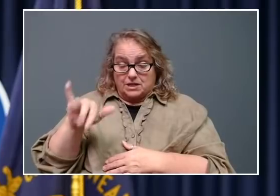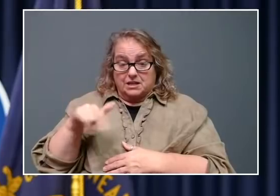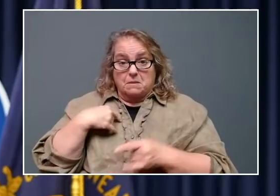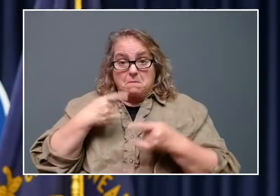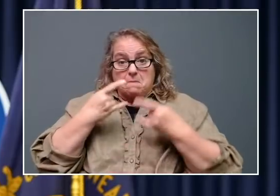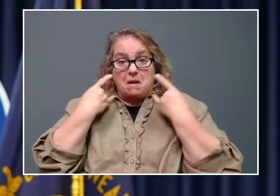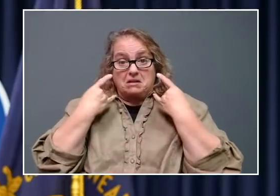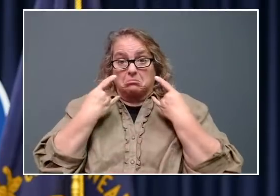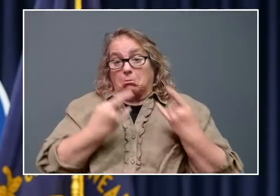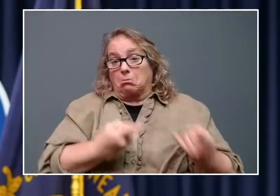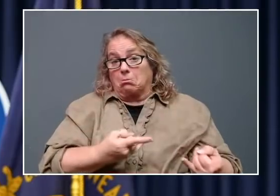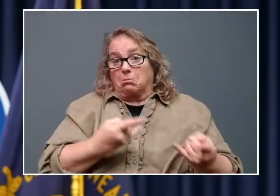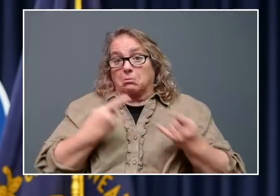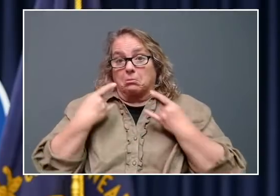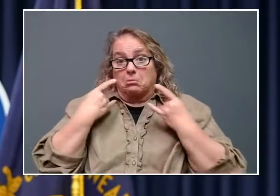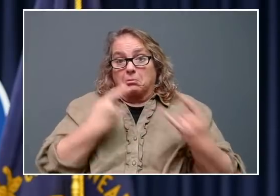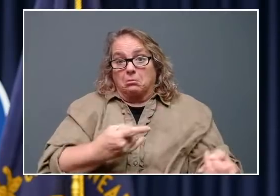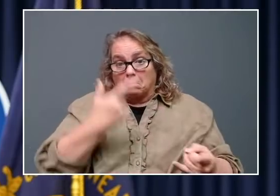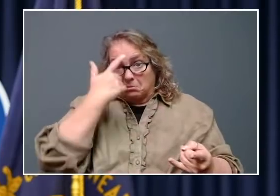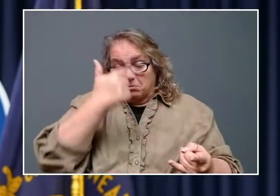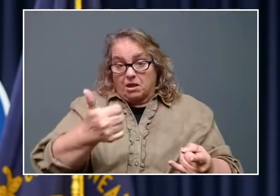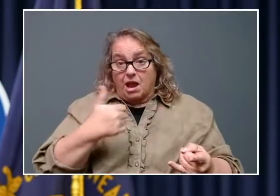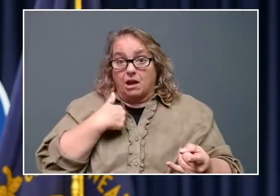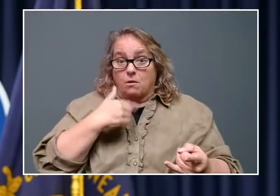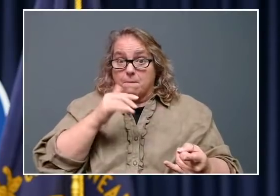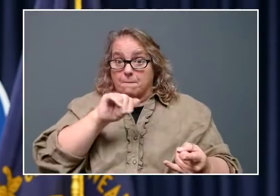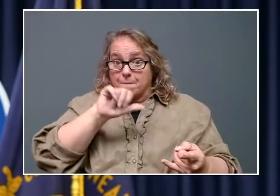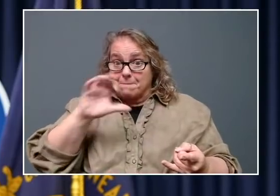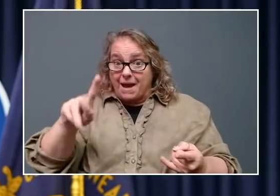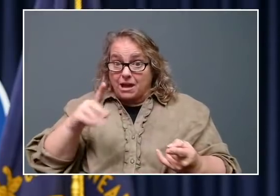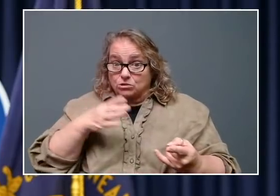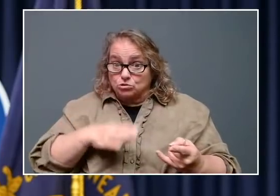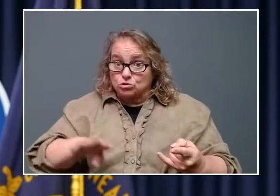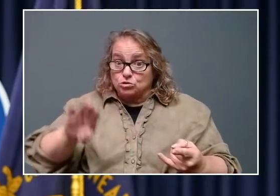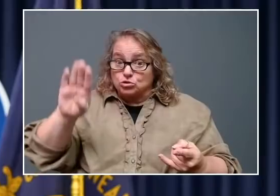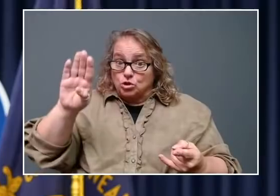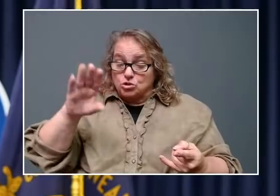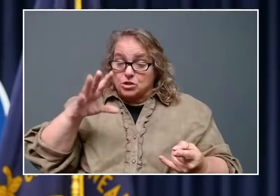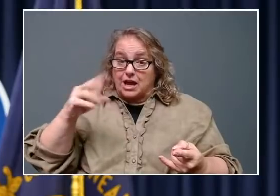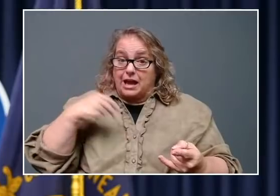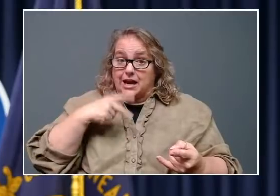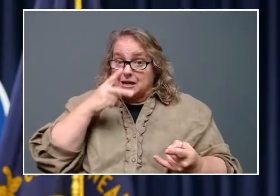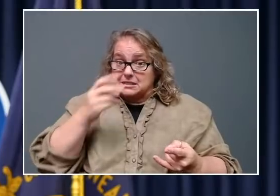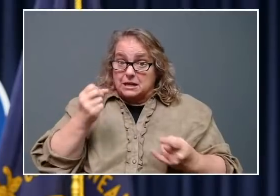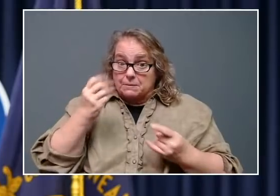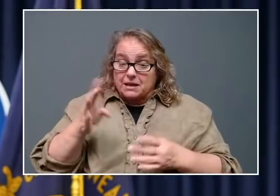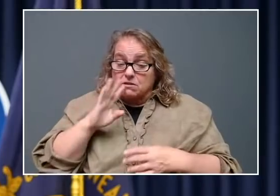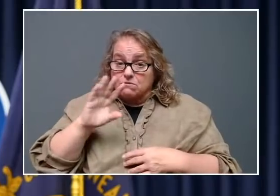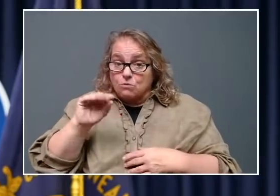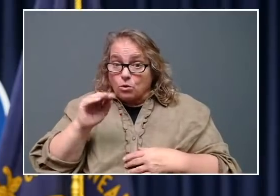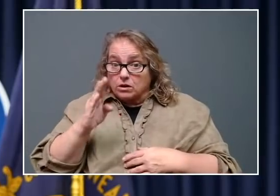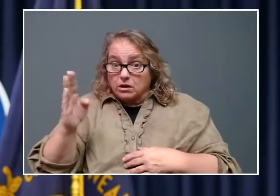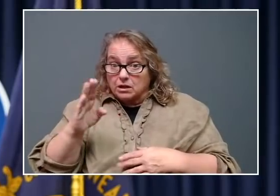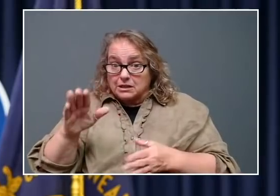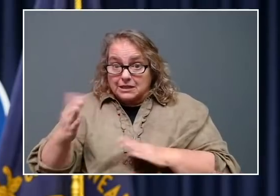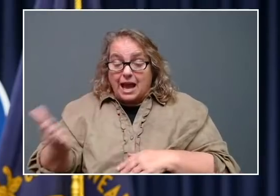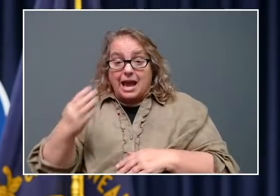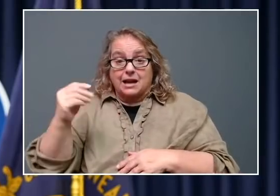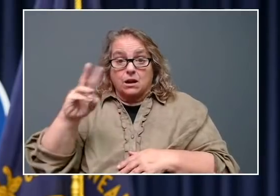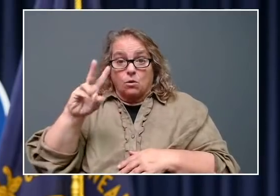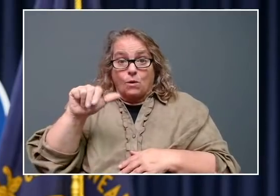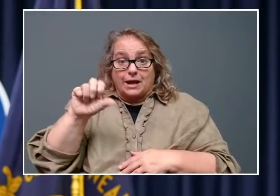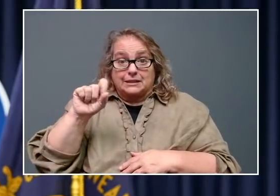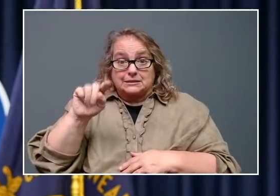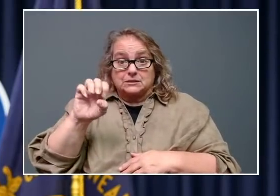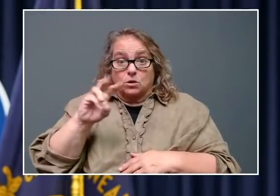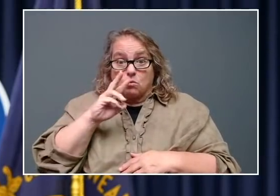a surge and we had 40-something-year-olds dying in Jefferson County, and the wastewater numbers are where they are, I'd say, we